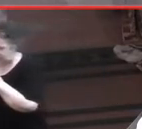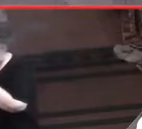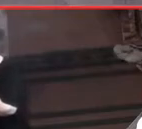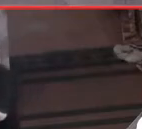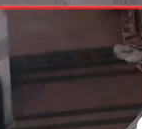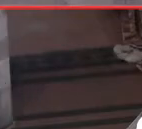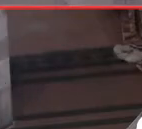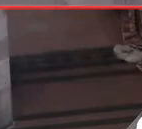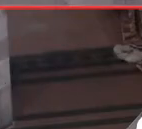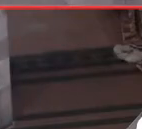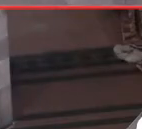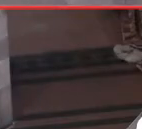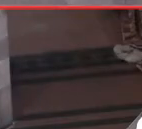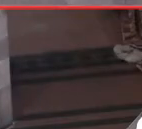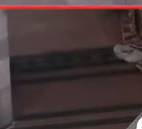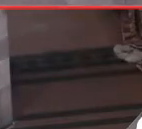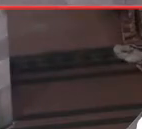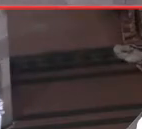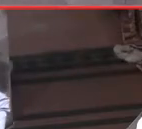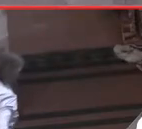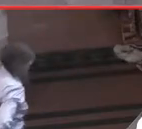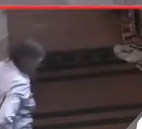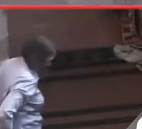Thank you.